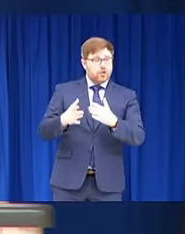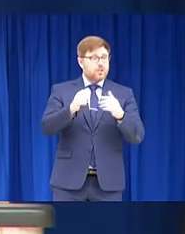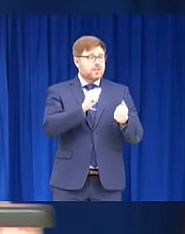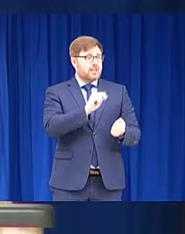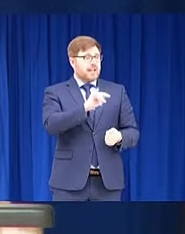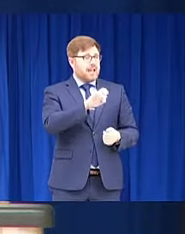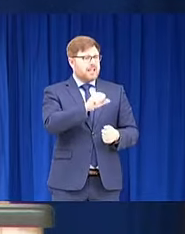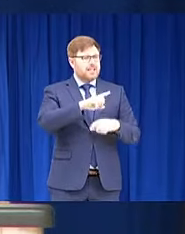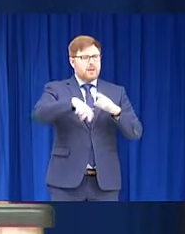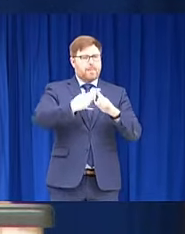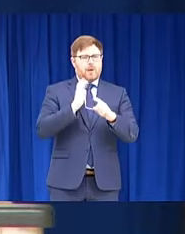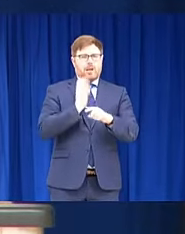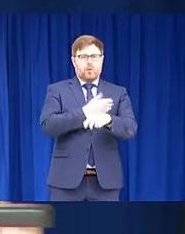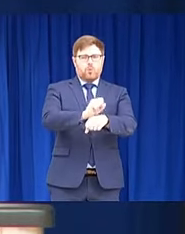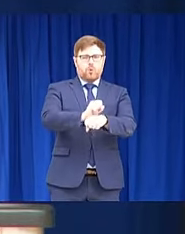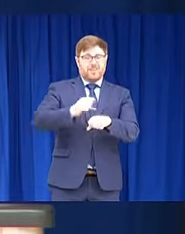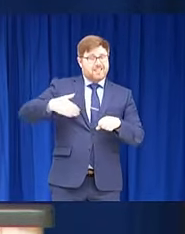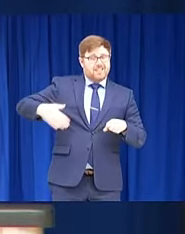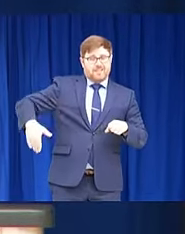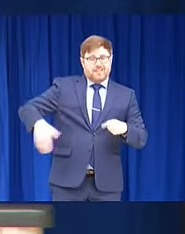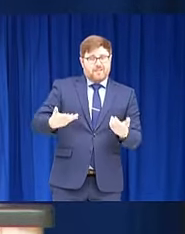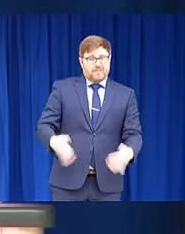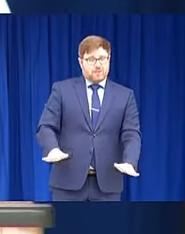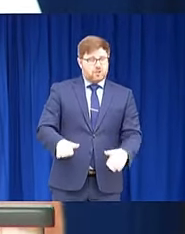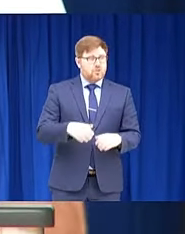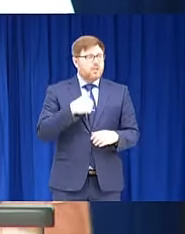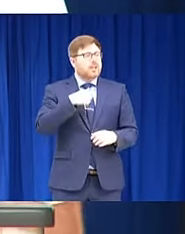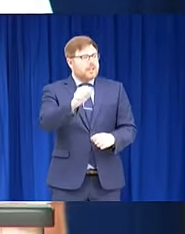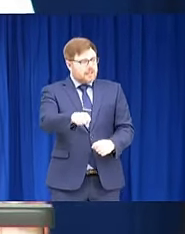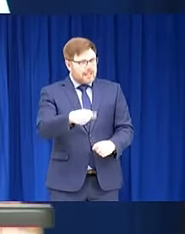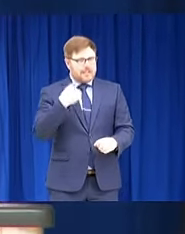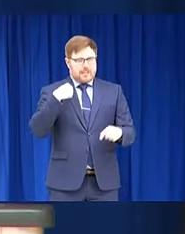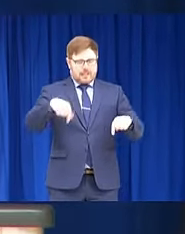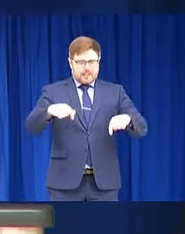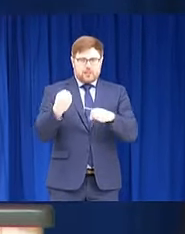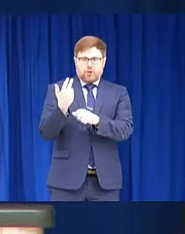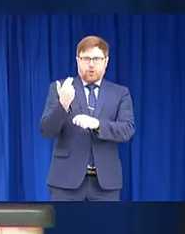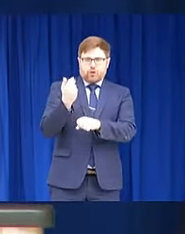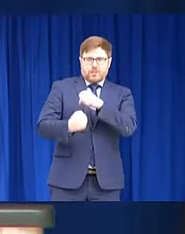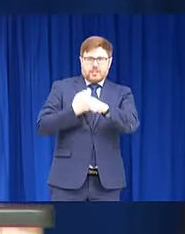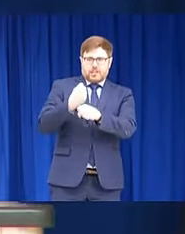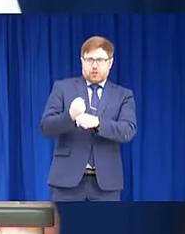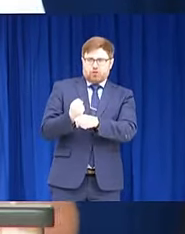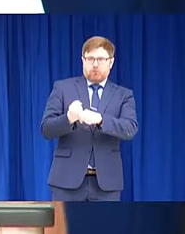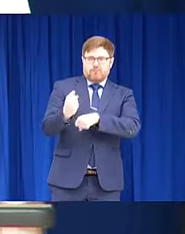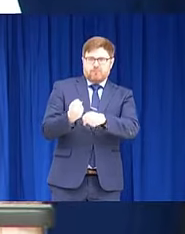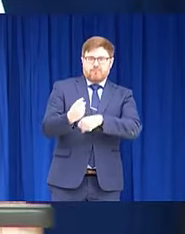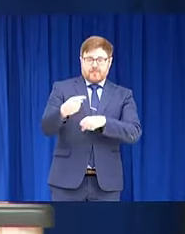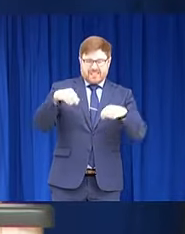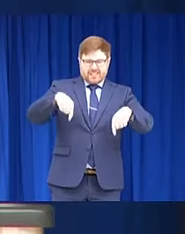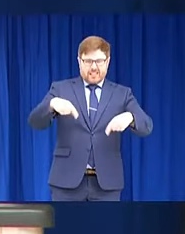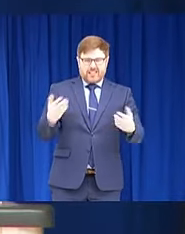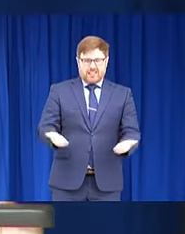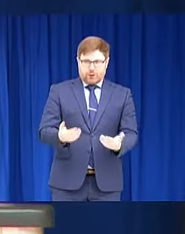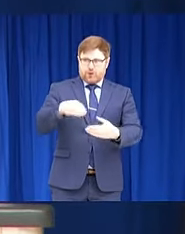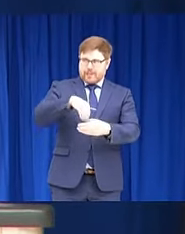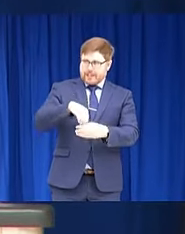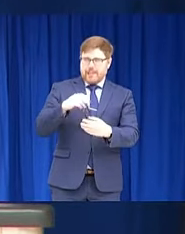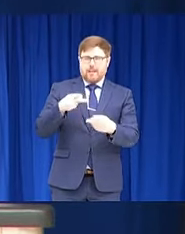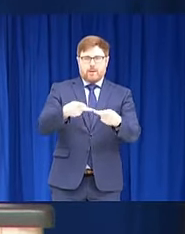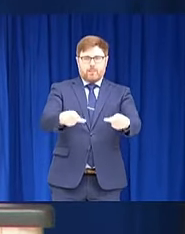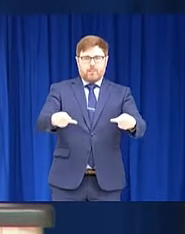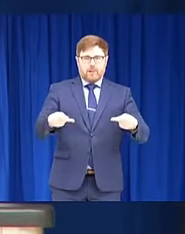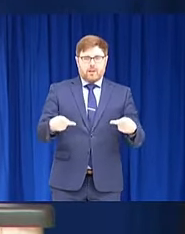let's cherish the fact that we are holding the 13th Pride event in the heart of the Pentagon. Let's also recognize that